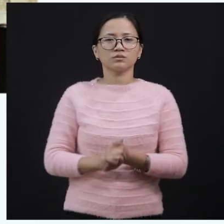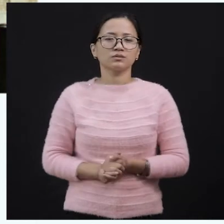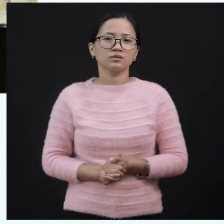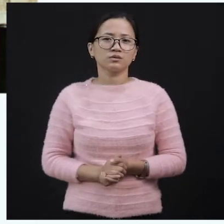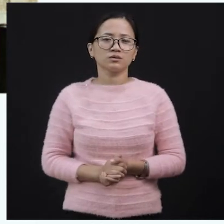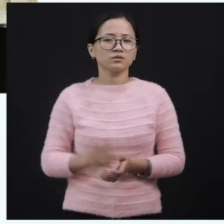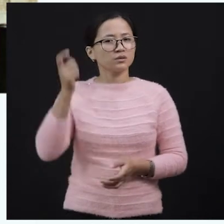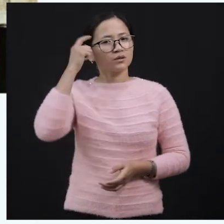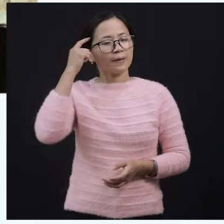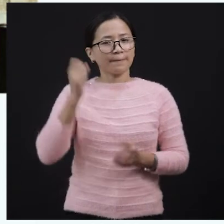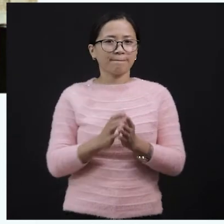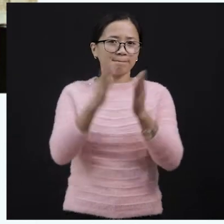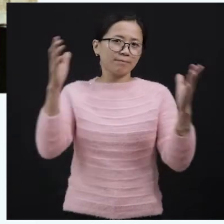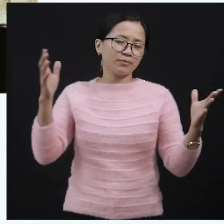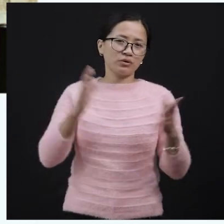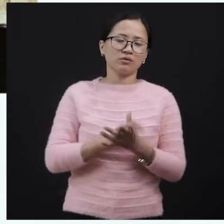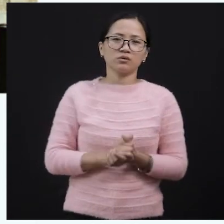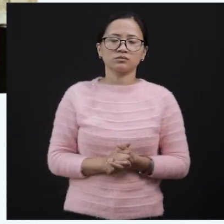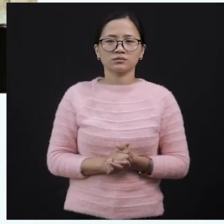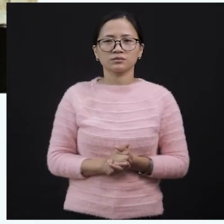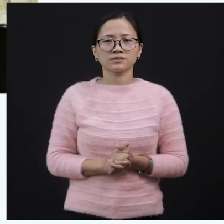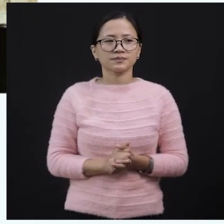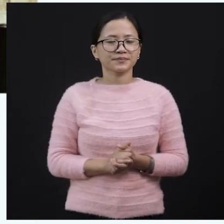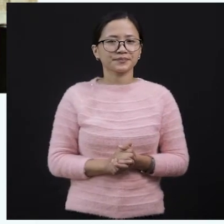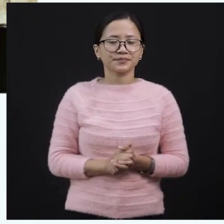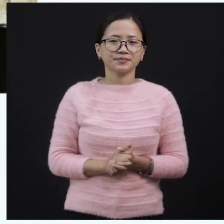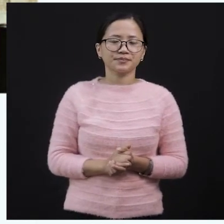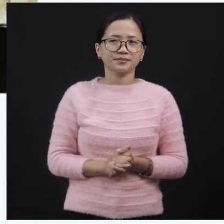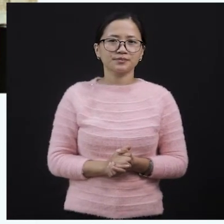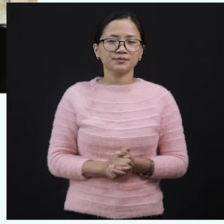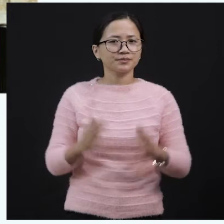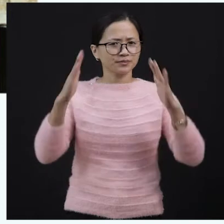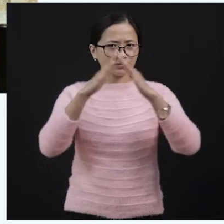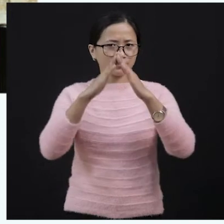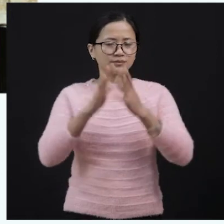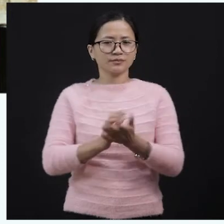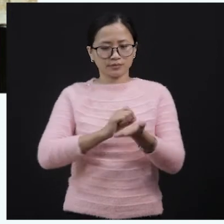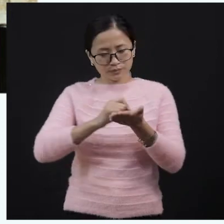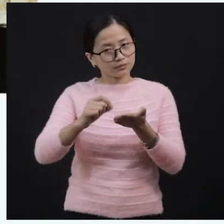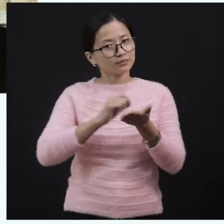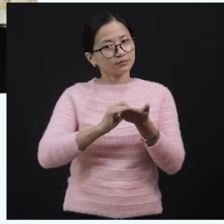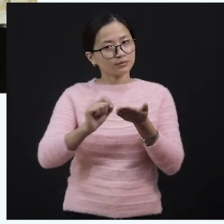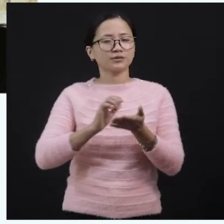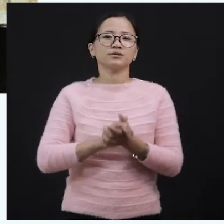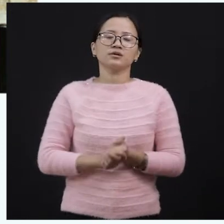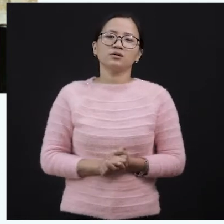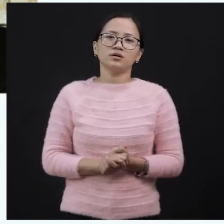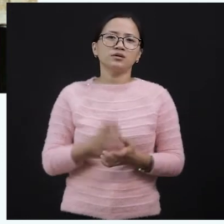right? You are thinking of more examples. So at home, you can write down, okay? If